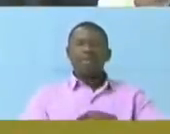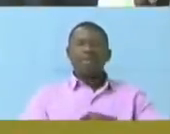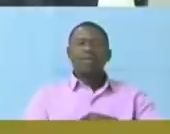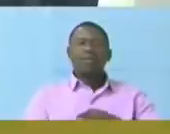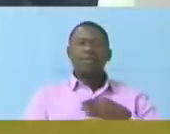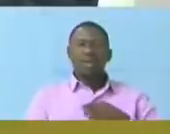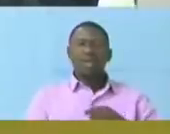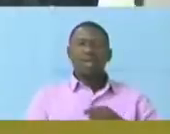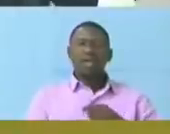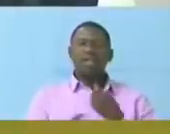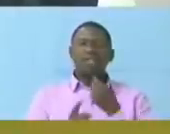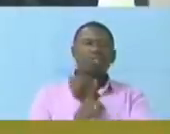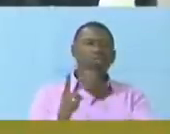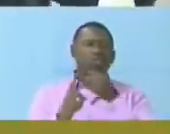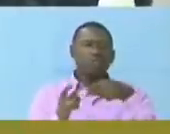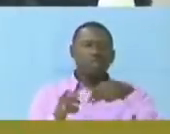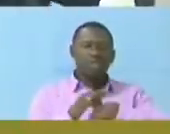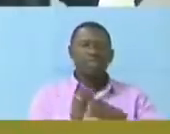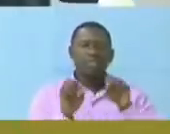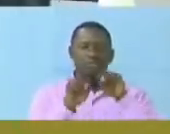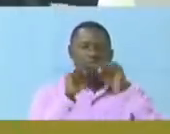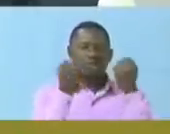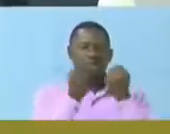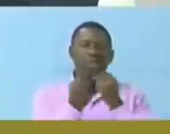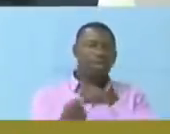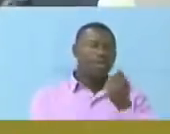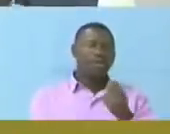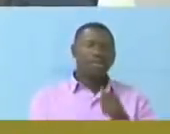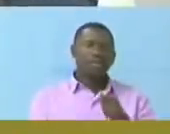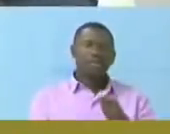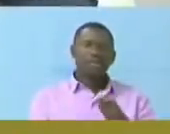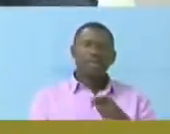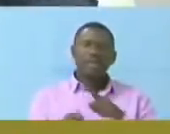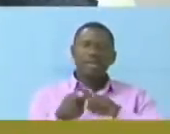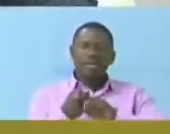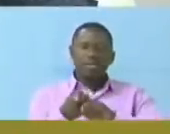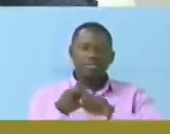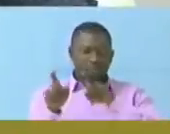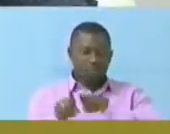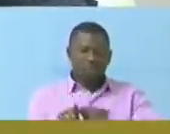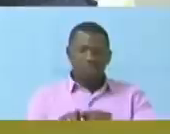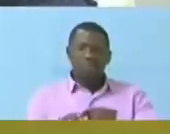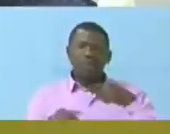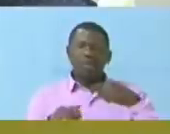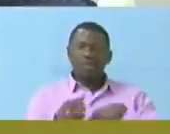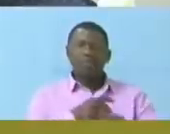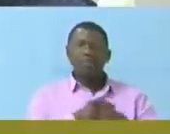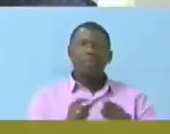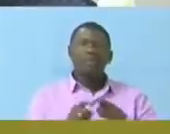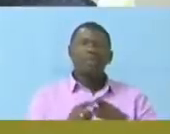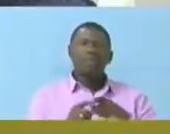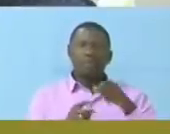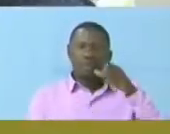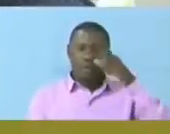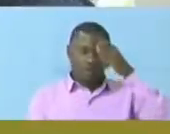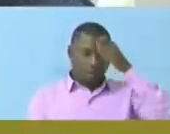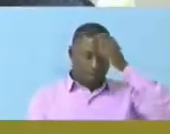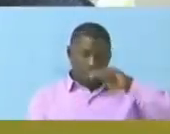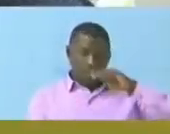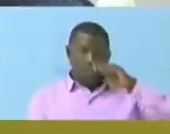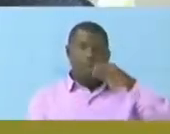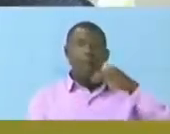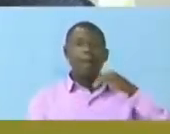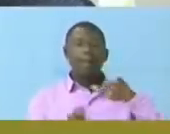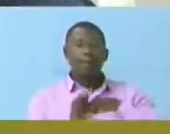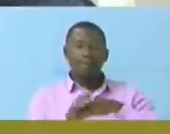status in society and personal relationships with the officers entrusted with their care. suje nengi la kole be lare nyame ngani me